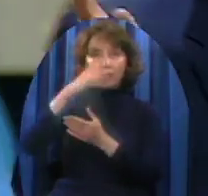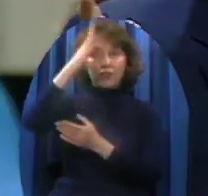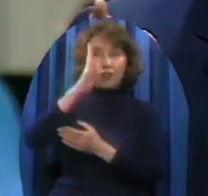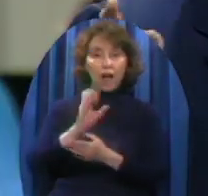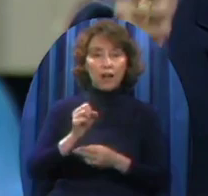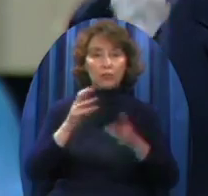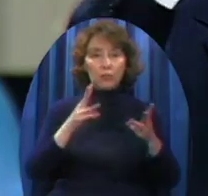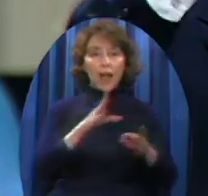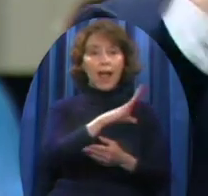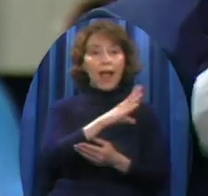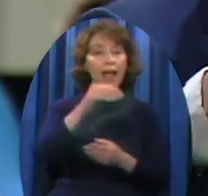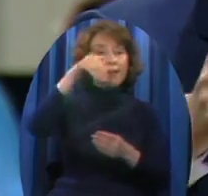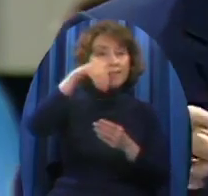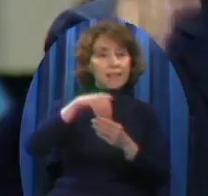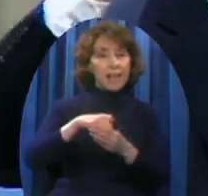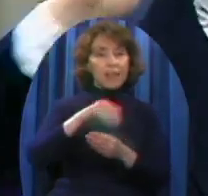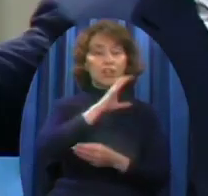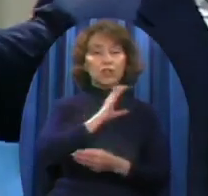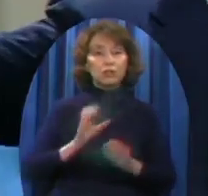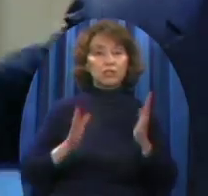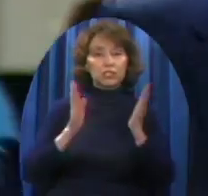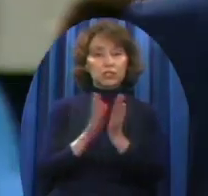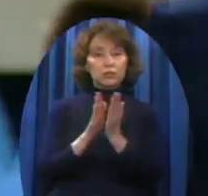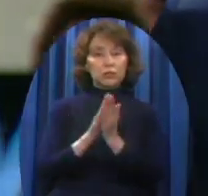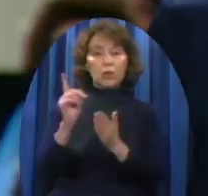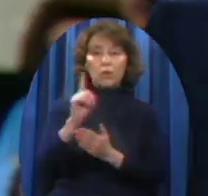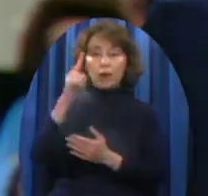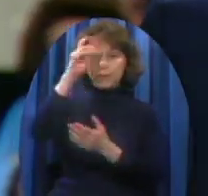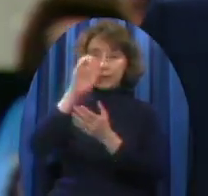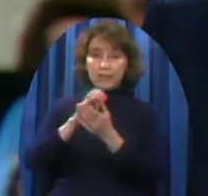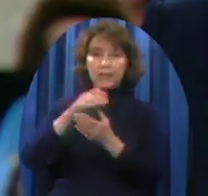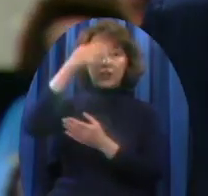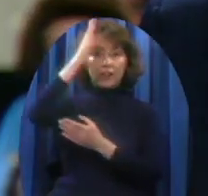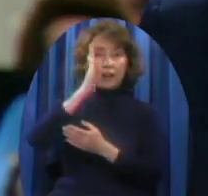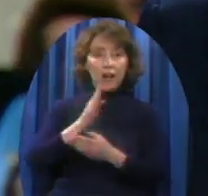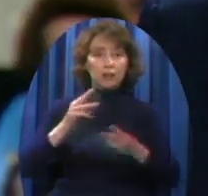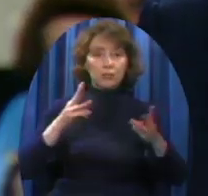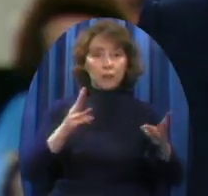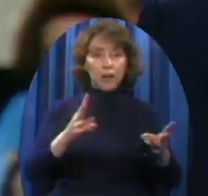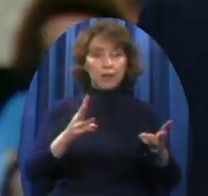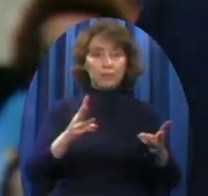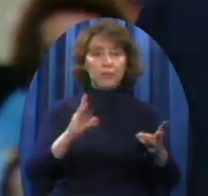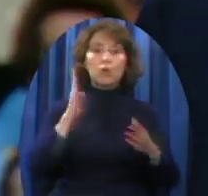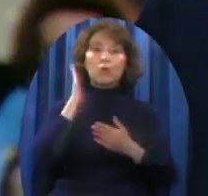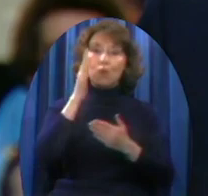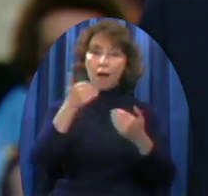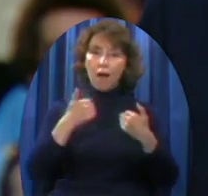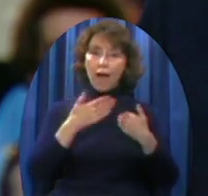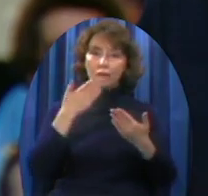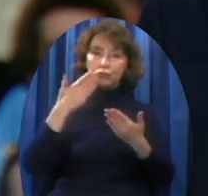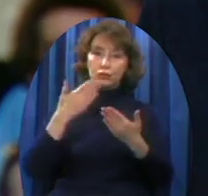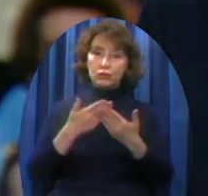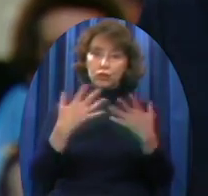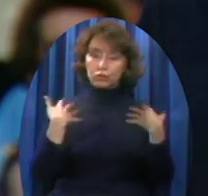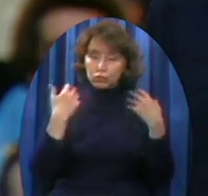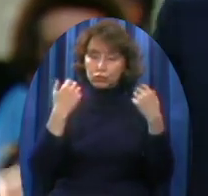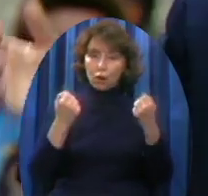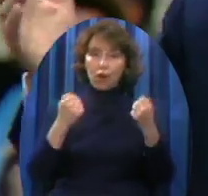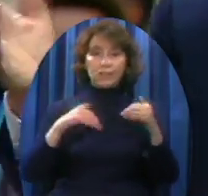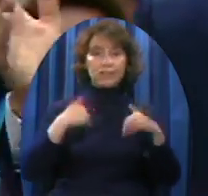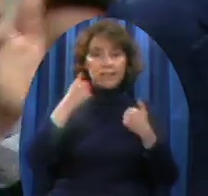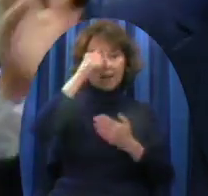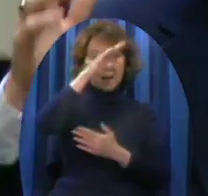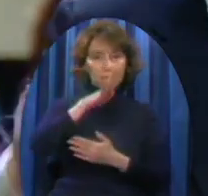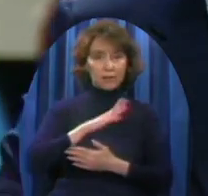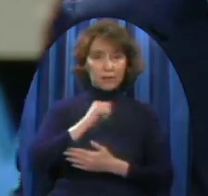a well-adjusted, well-rounded, fit-for-real-life young people, young men and young ladies. Hear